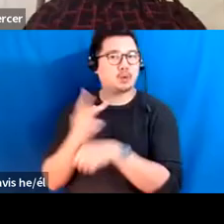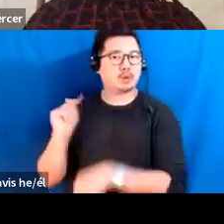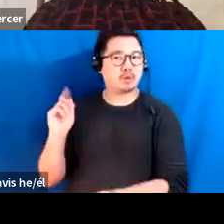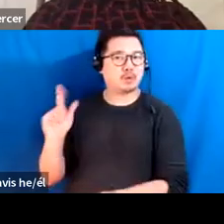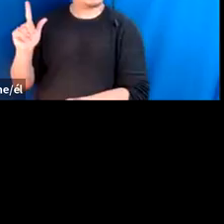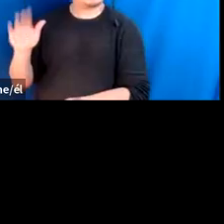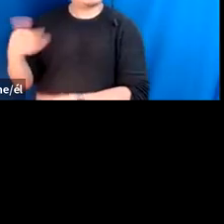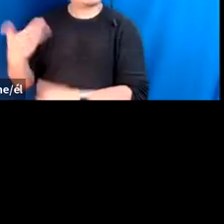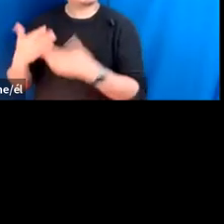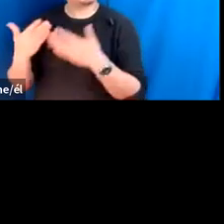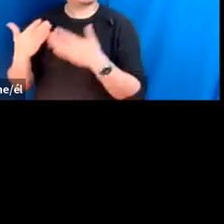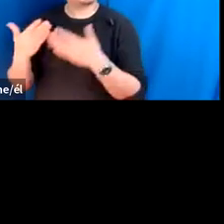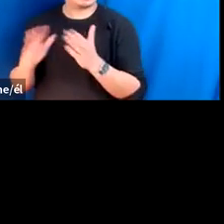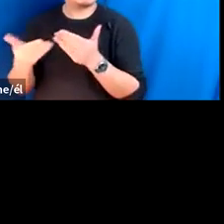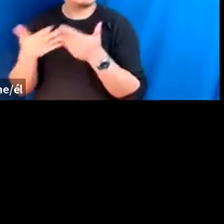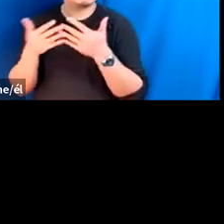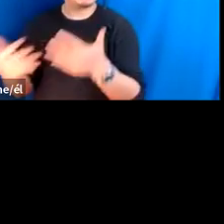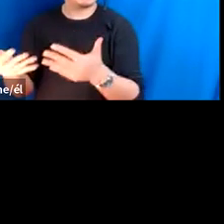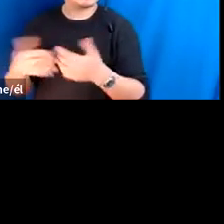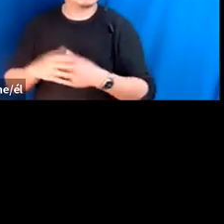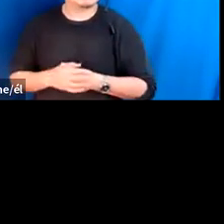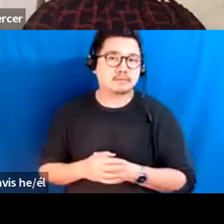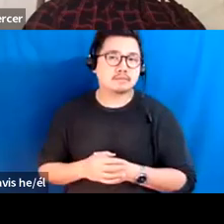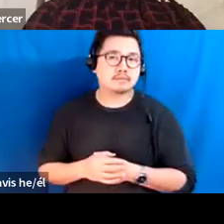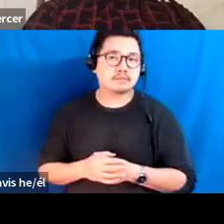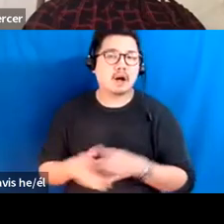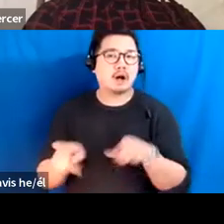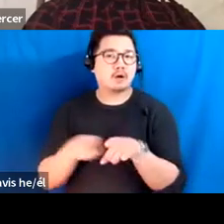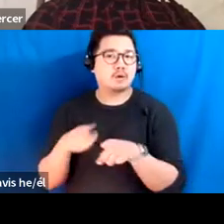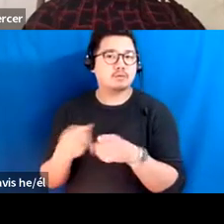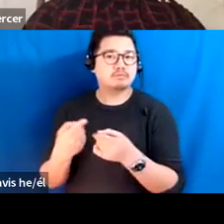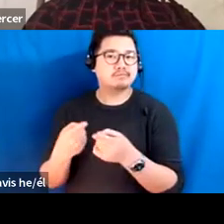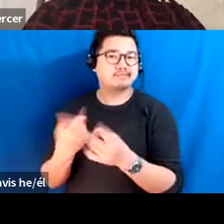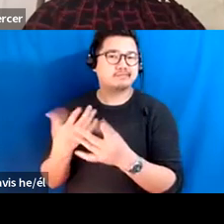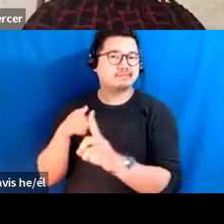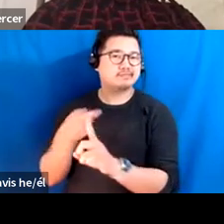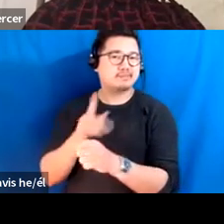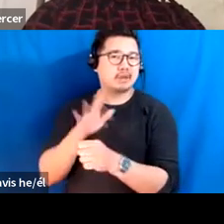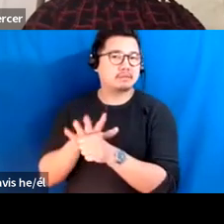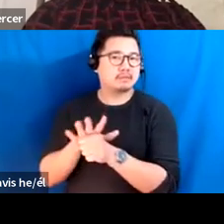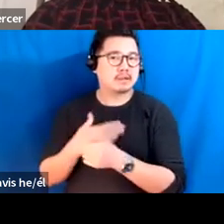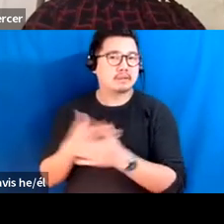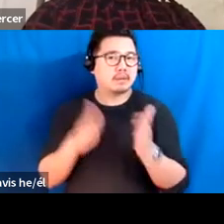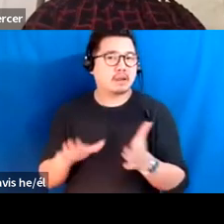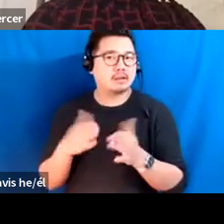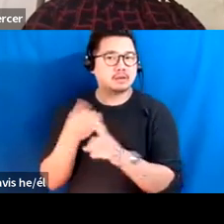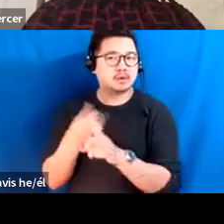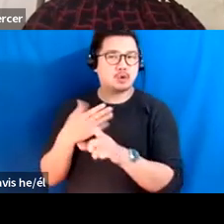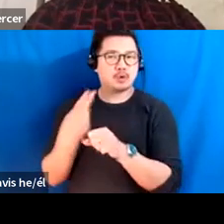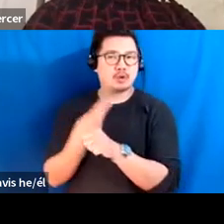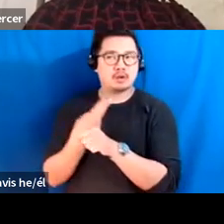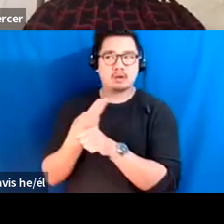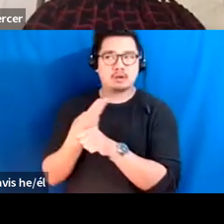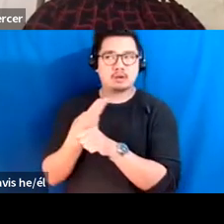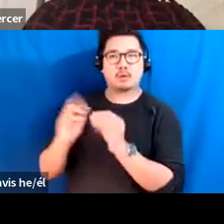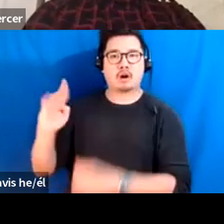plan moving forward and just a commitment to and a plan um to expand our use of rj um